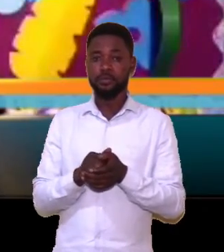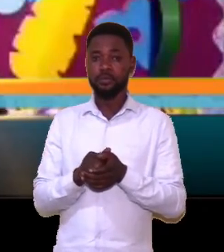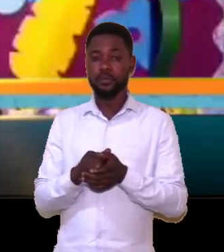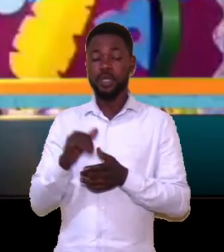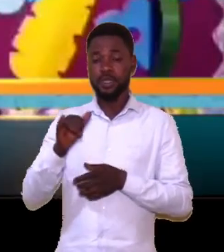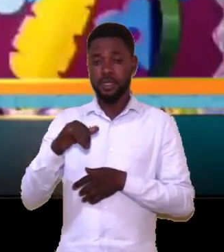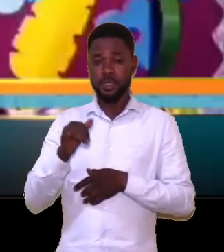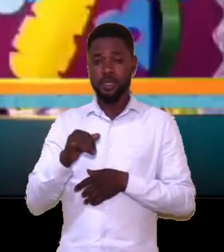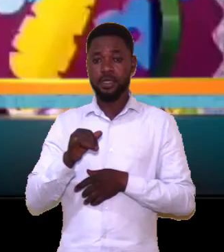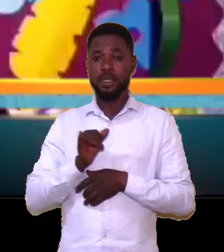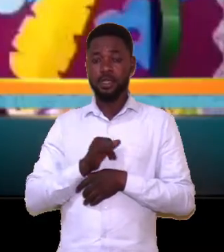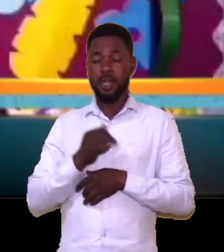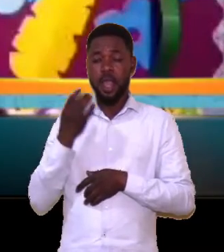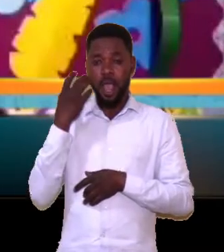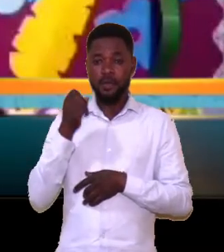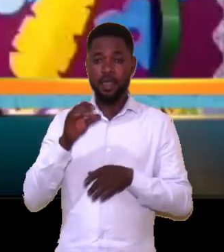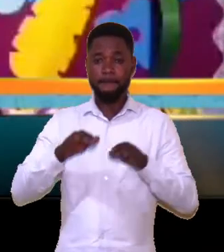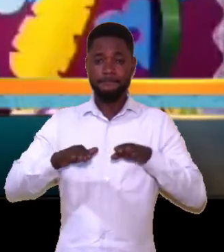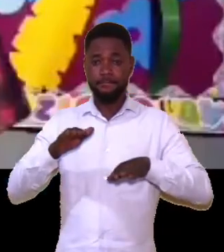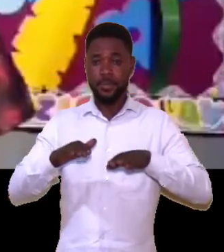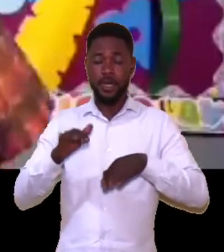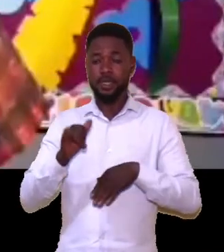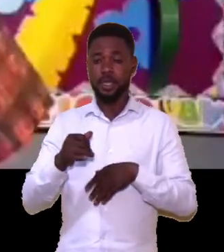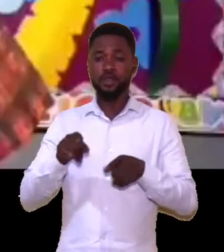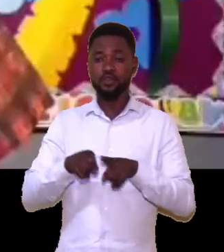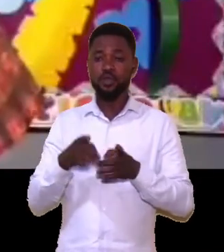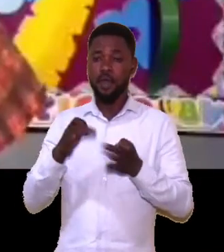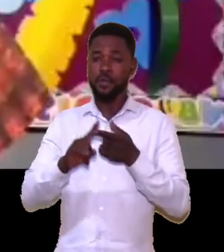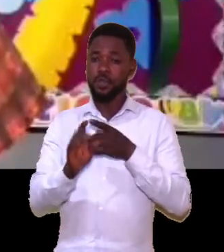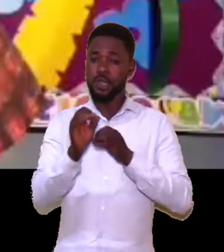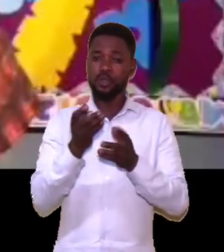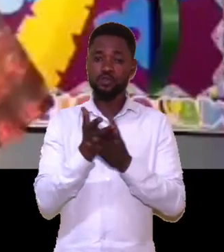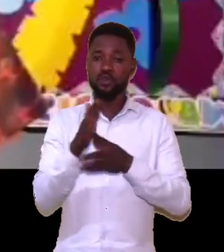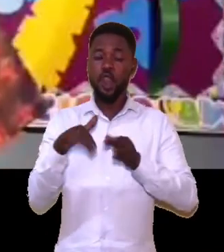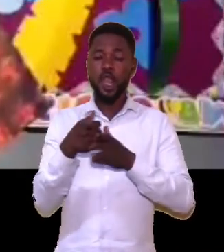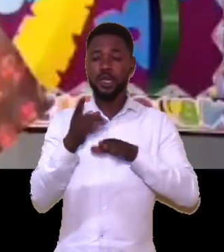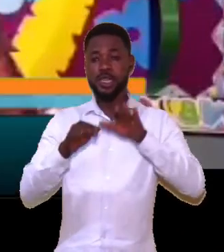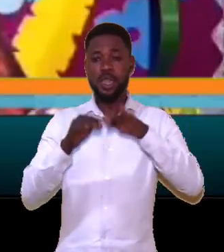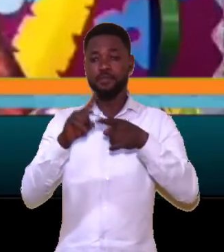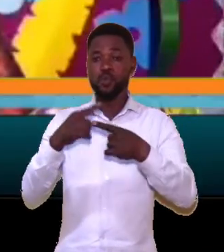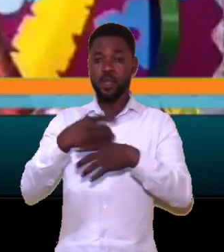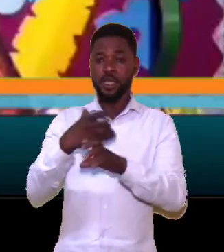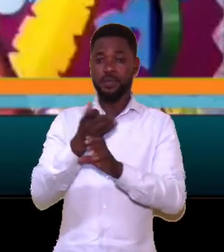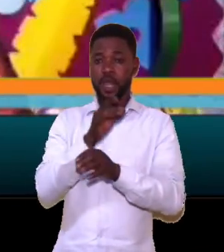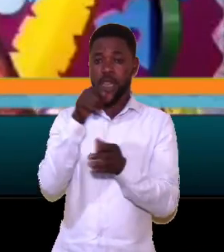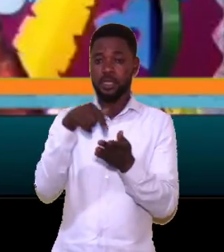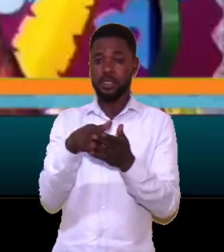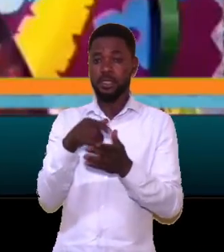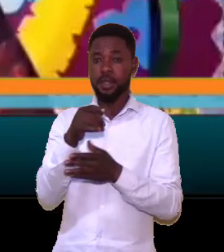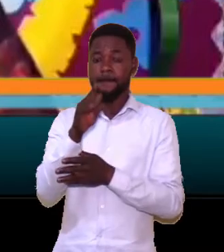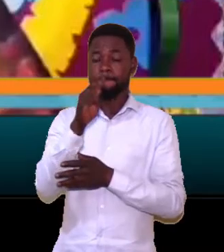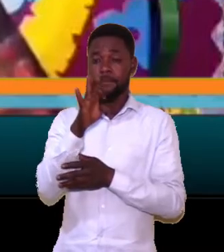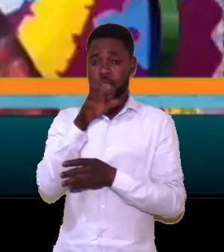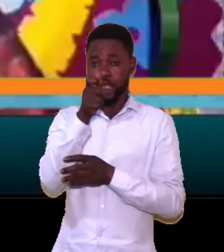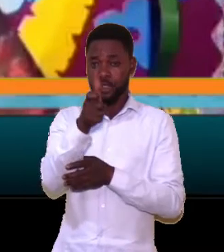Okay. Yes, I hope it is balanced. Yeah. So I'm going to be taking you through all the steps to create